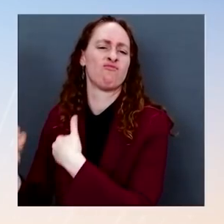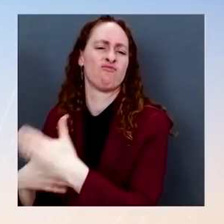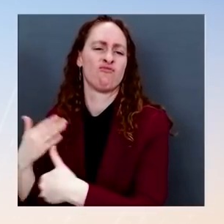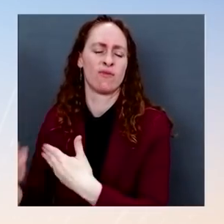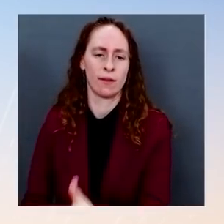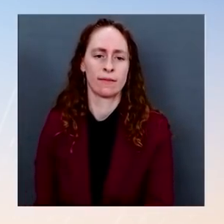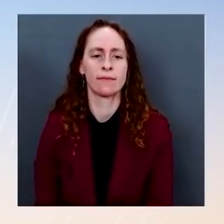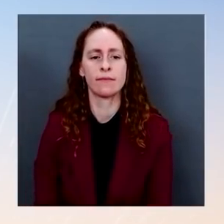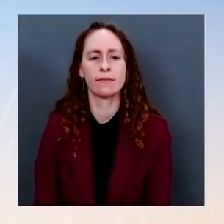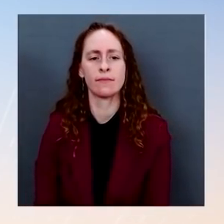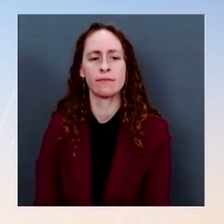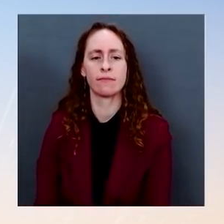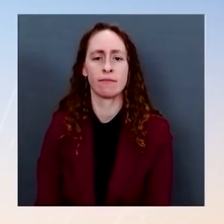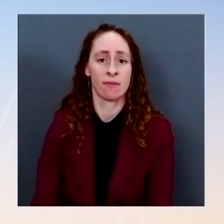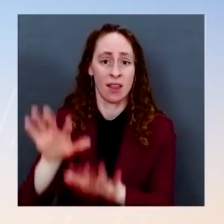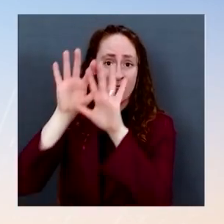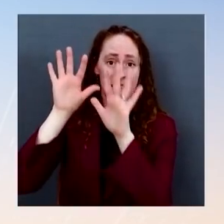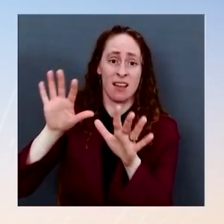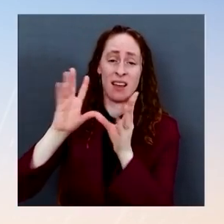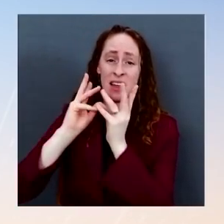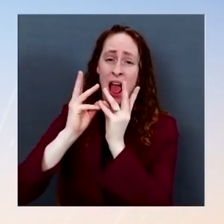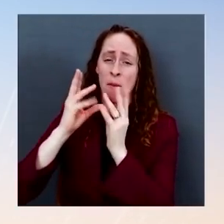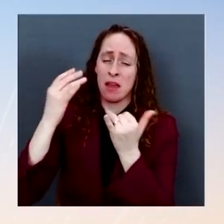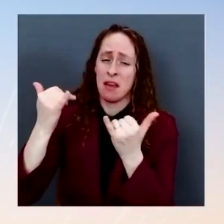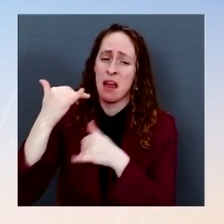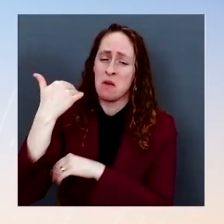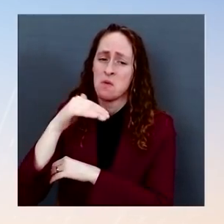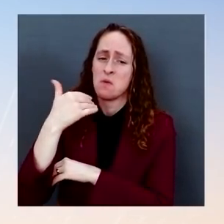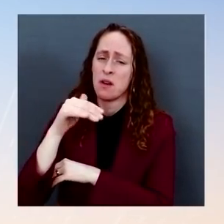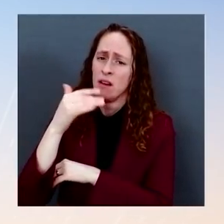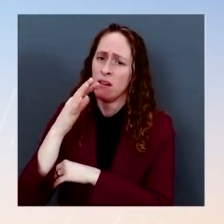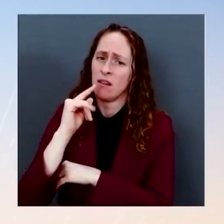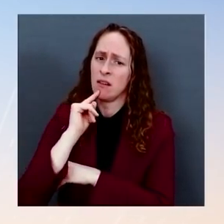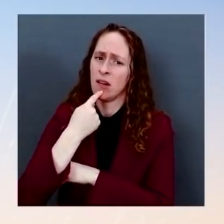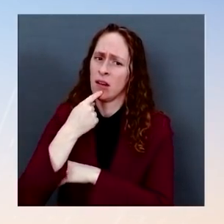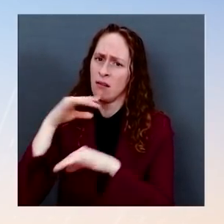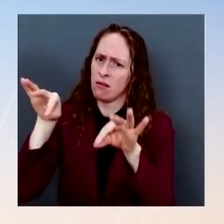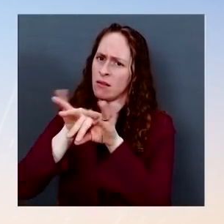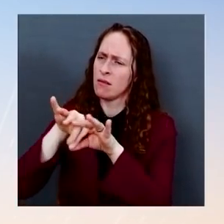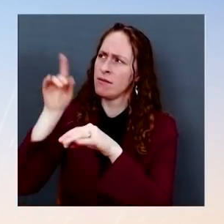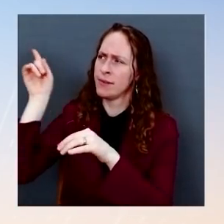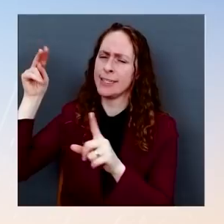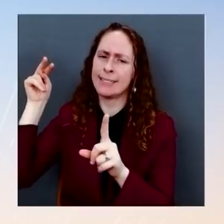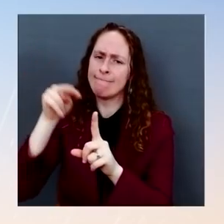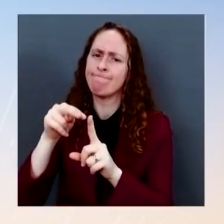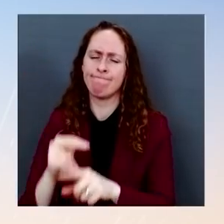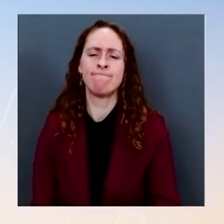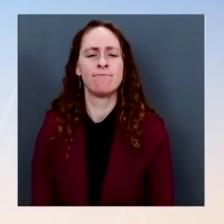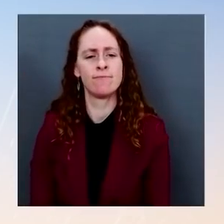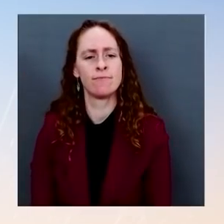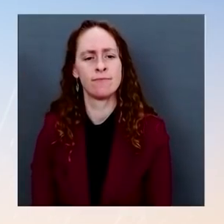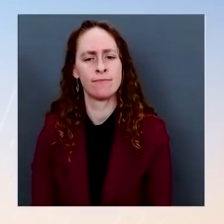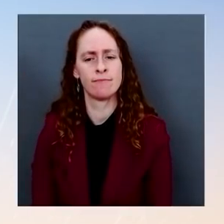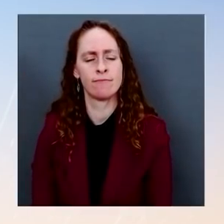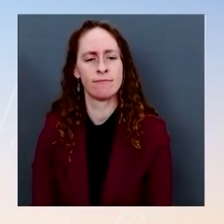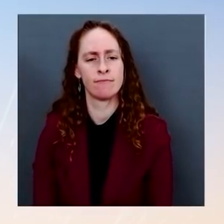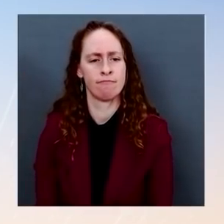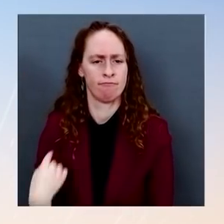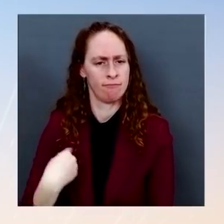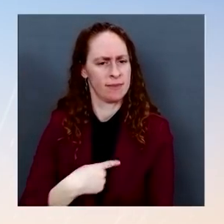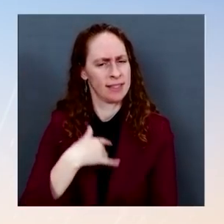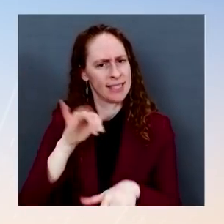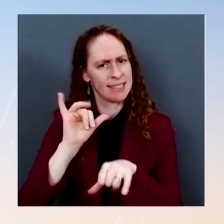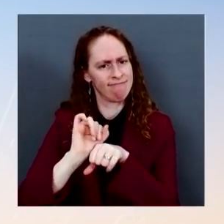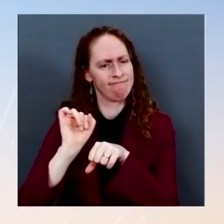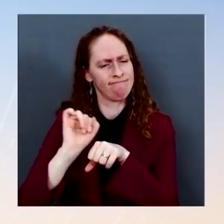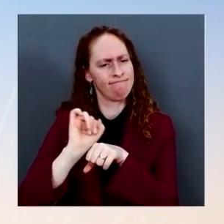center for him. We're absolutely going to working to get Build Back Better done, and we are not going to wait to continue to look at a range of options.